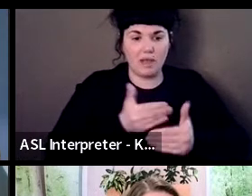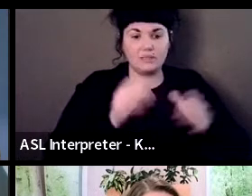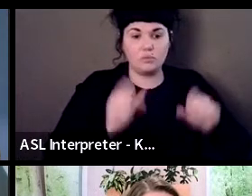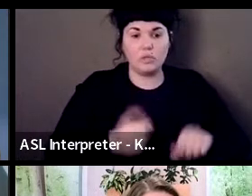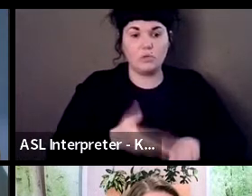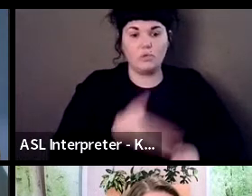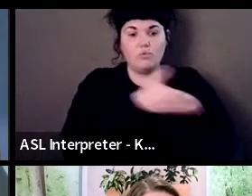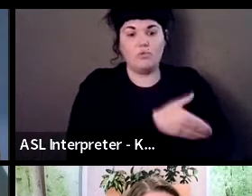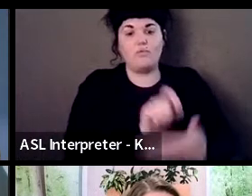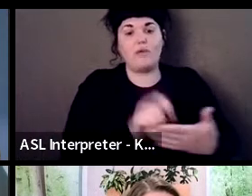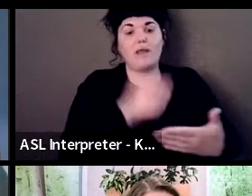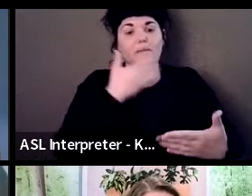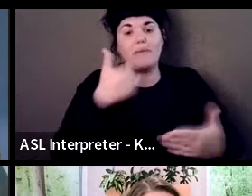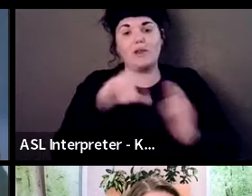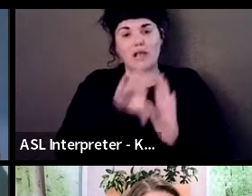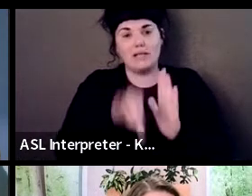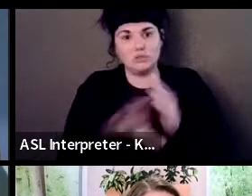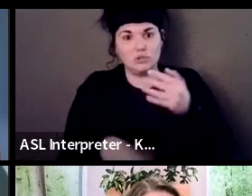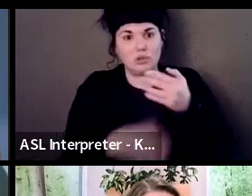happen either.